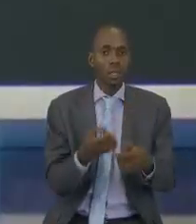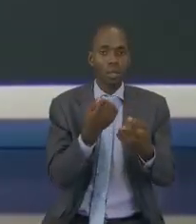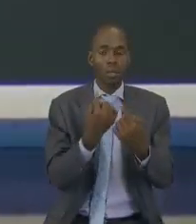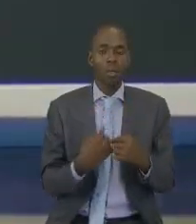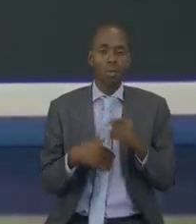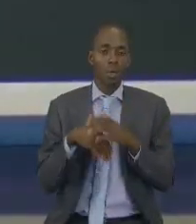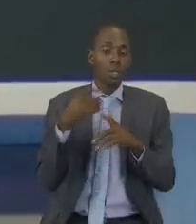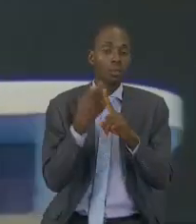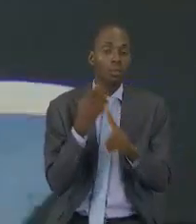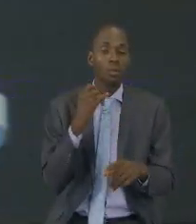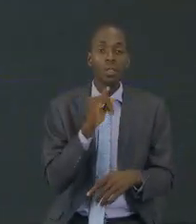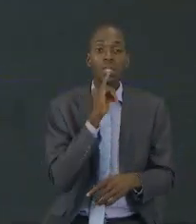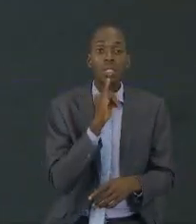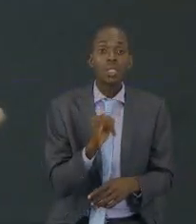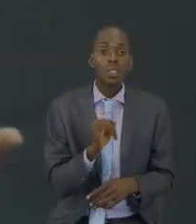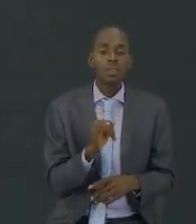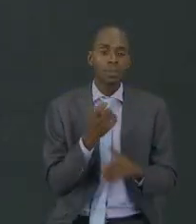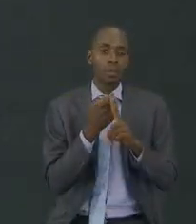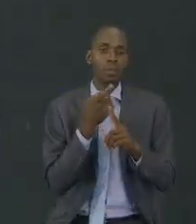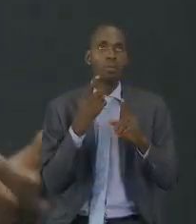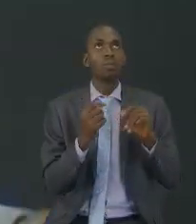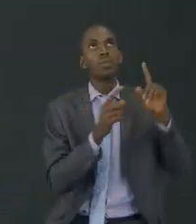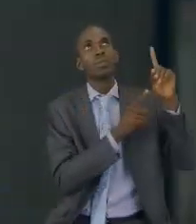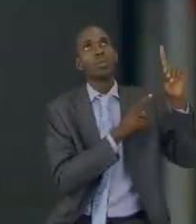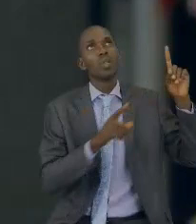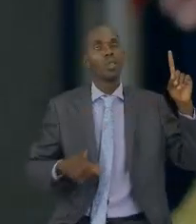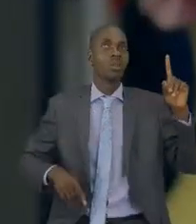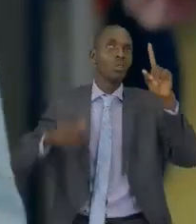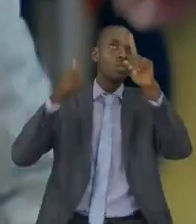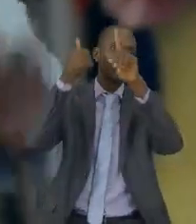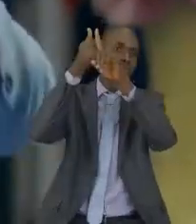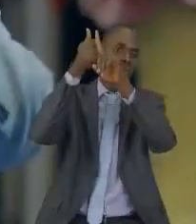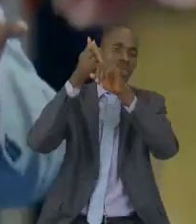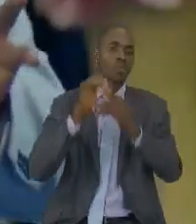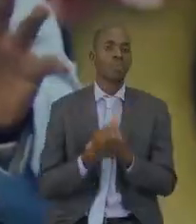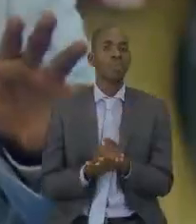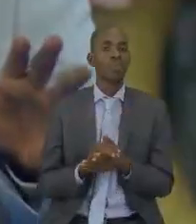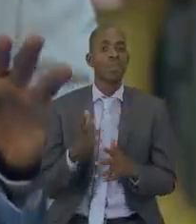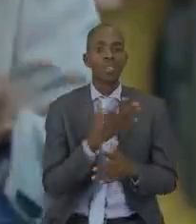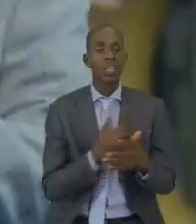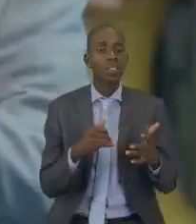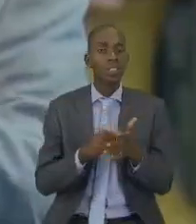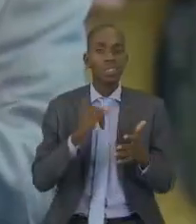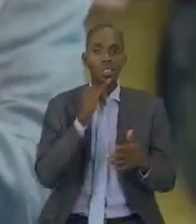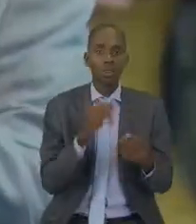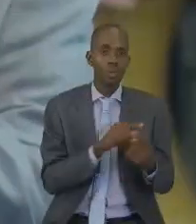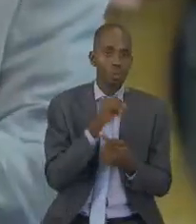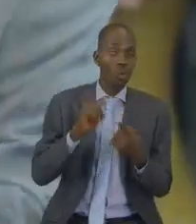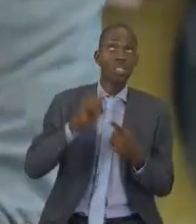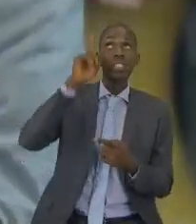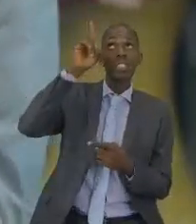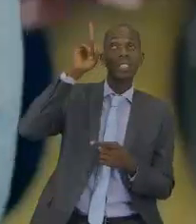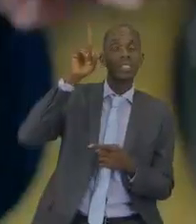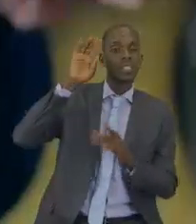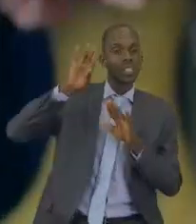from is from the Lord himself. And it is when he grants you